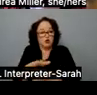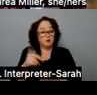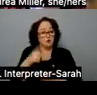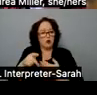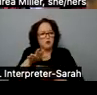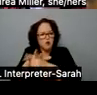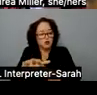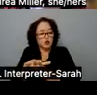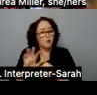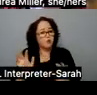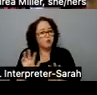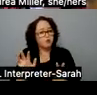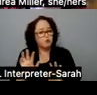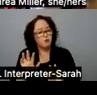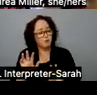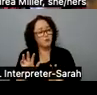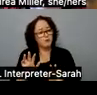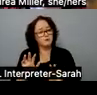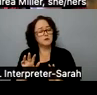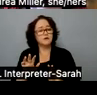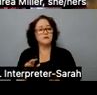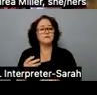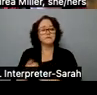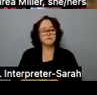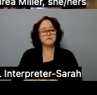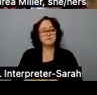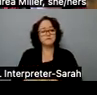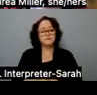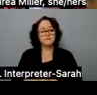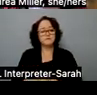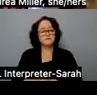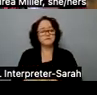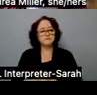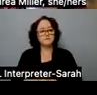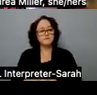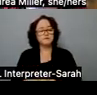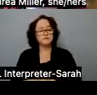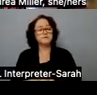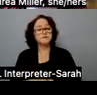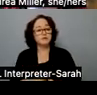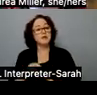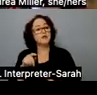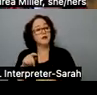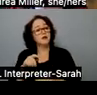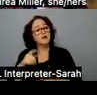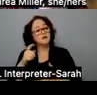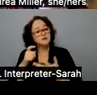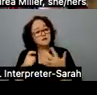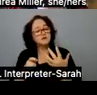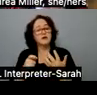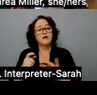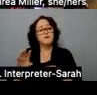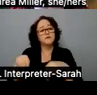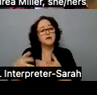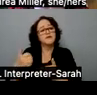funders, from any of those other outside sources of her reaching her potential of when she was able to